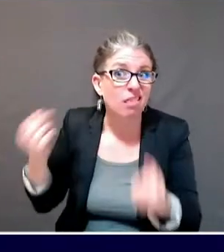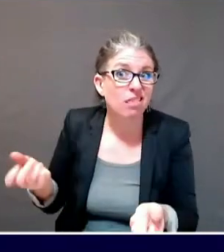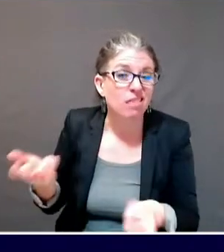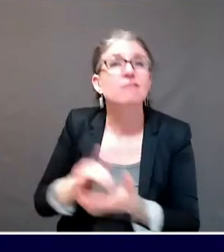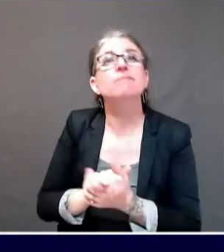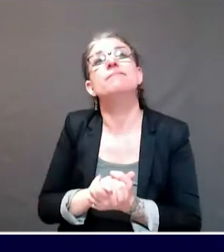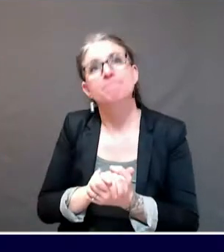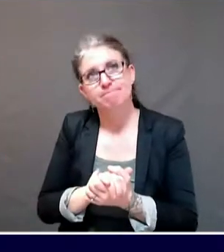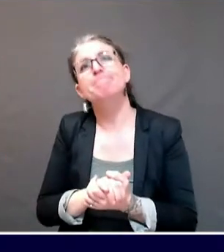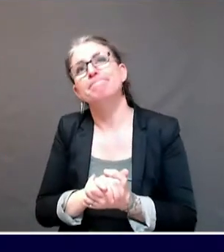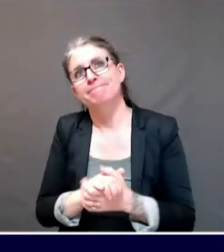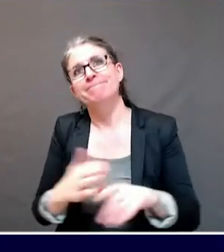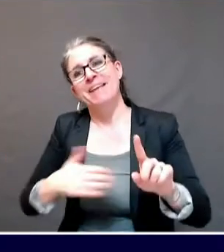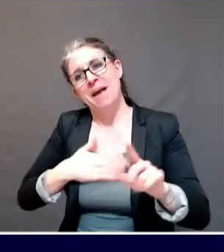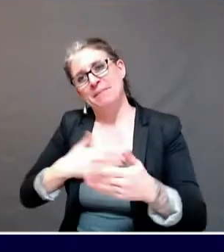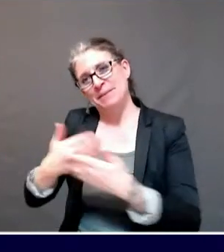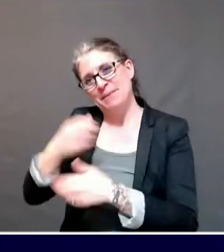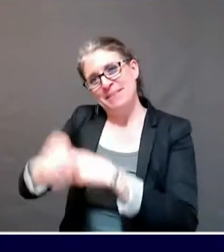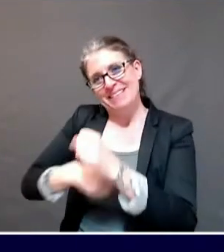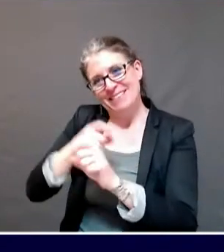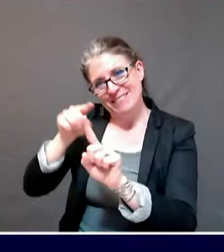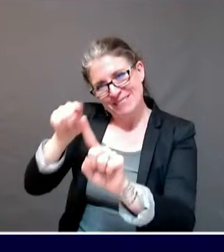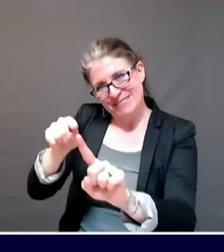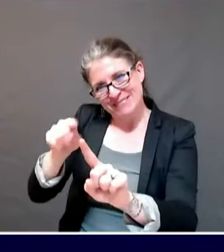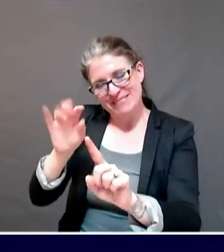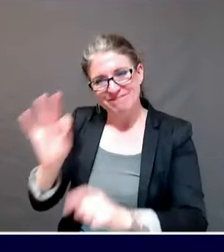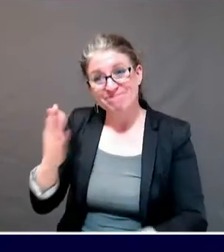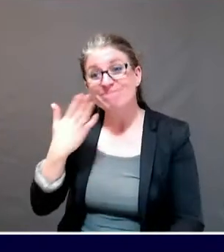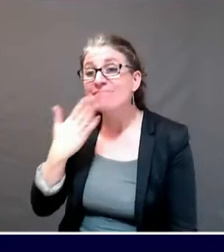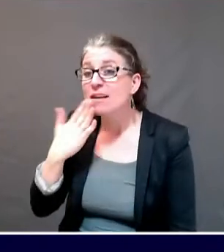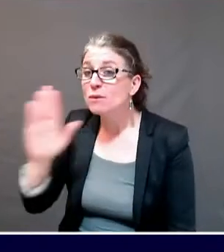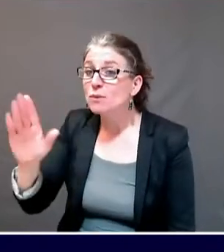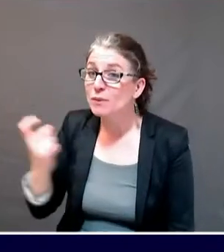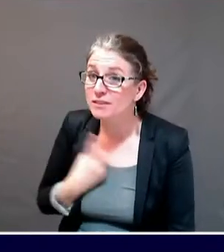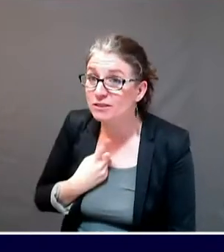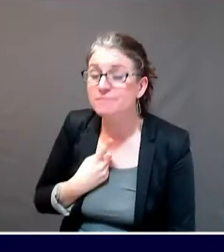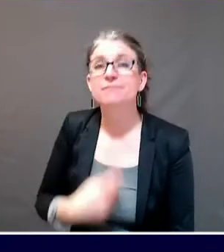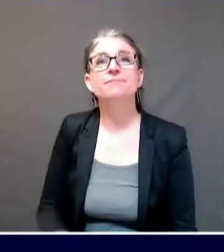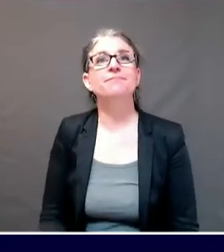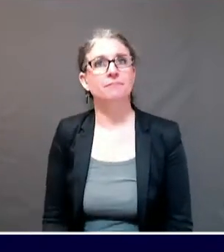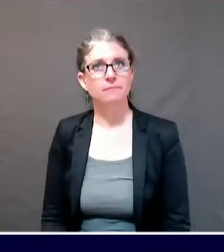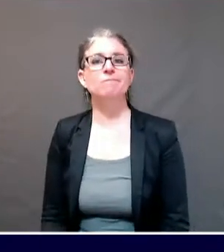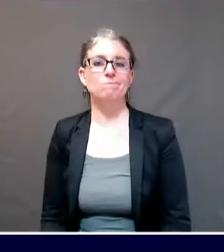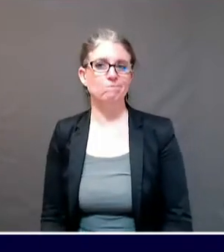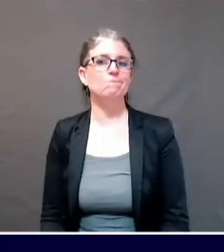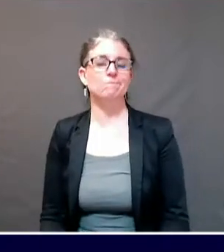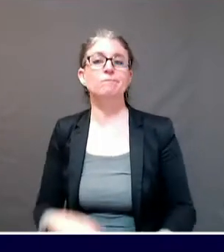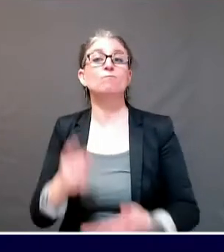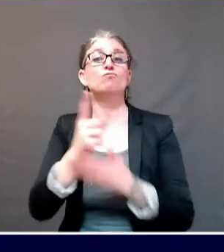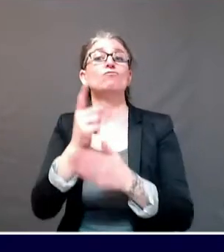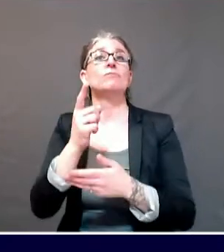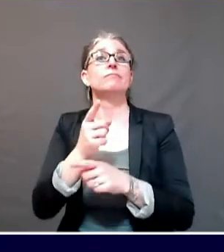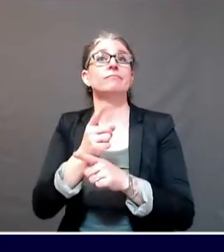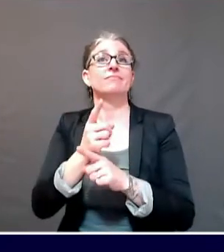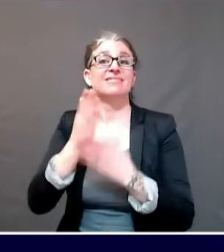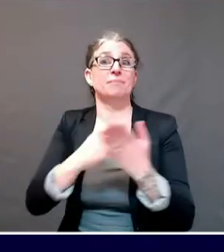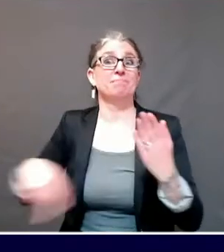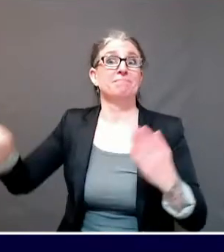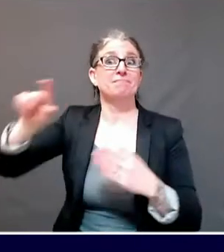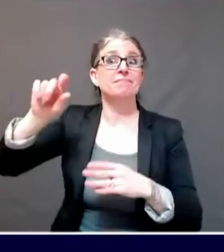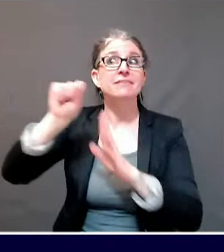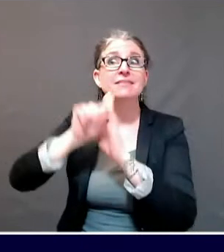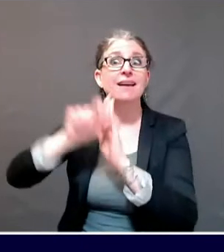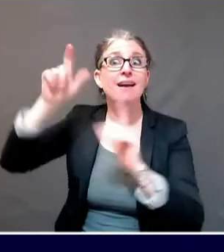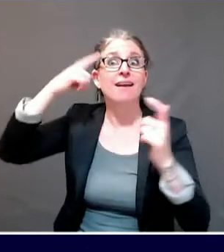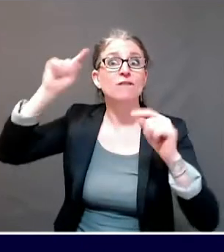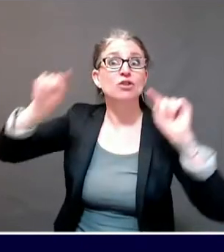days, some health officials and some governors have reported that, for example, in some facilities that have started